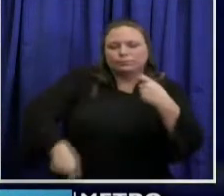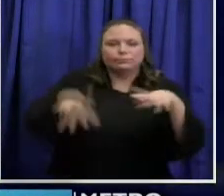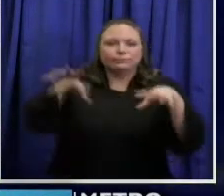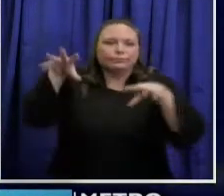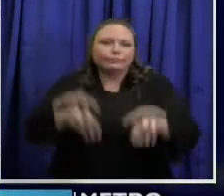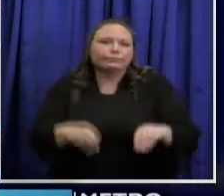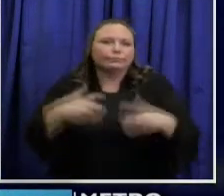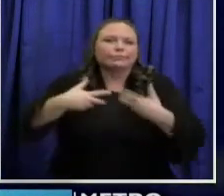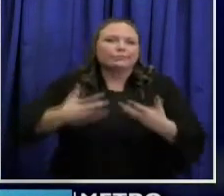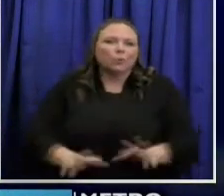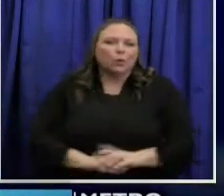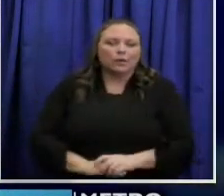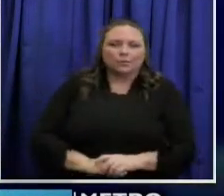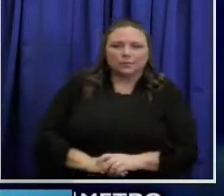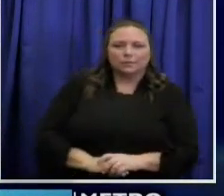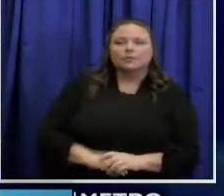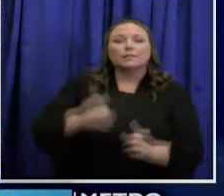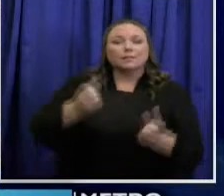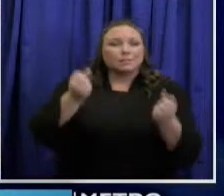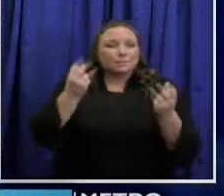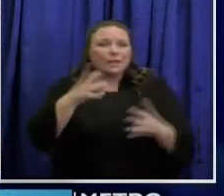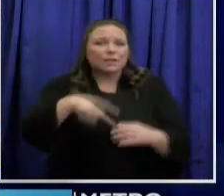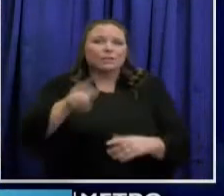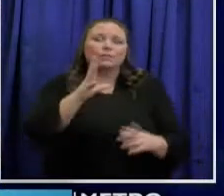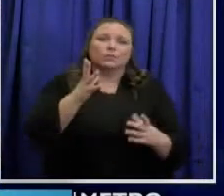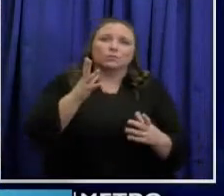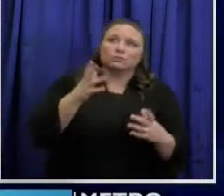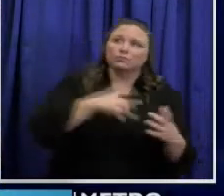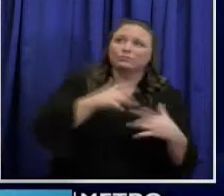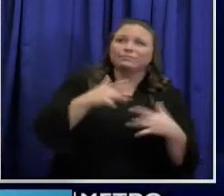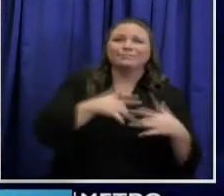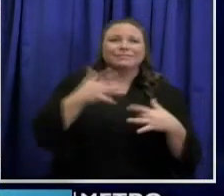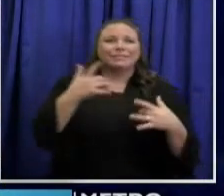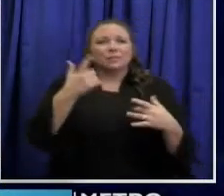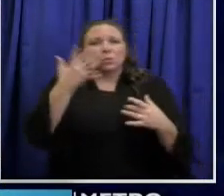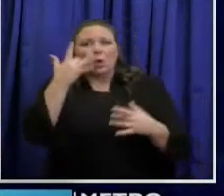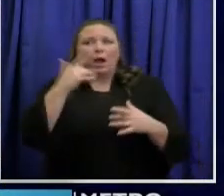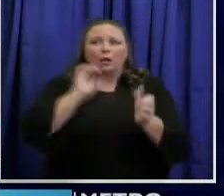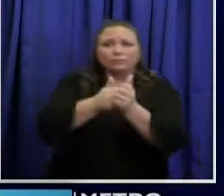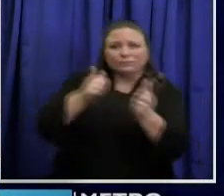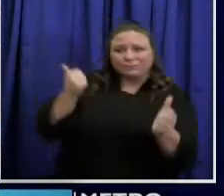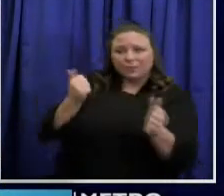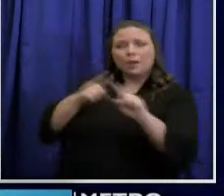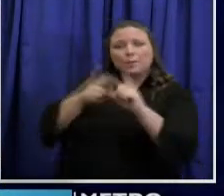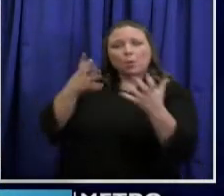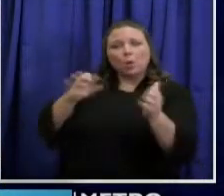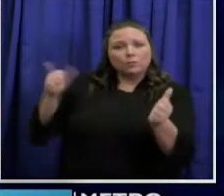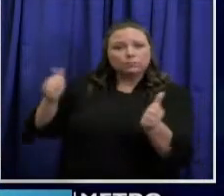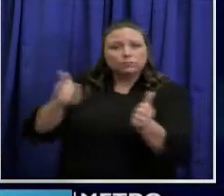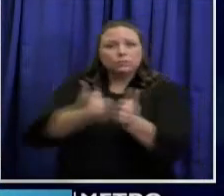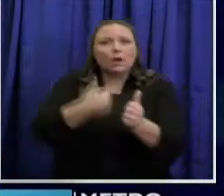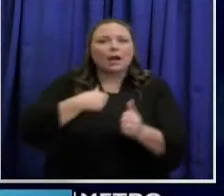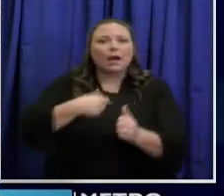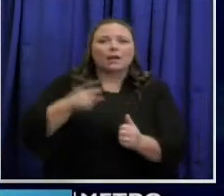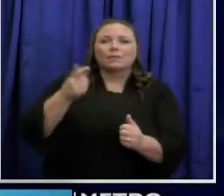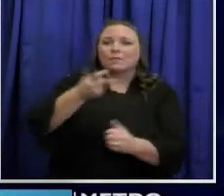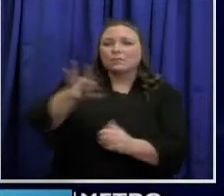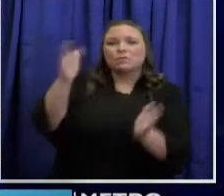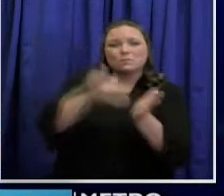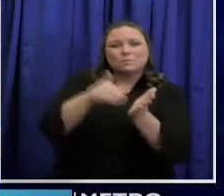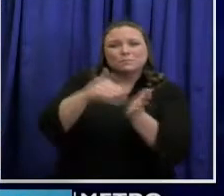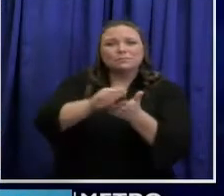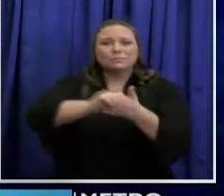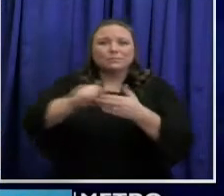have fallen behind on their power bills. We want them to catch up. There are millions of dollars available and multiple ways